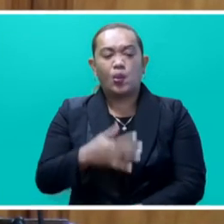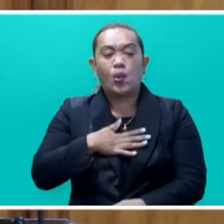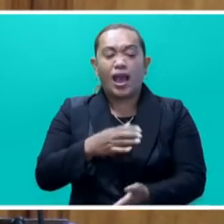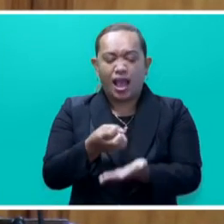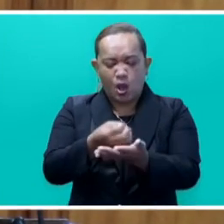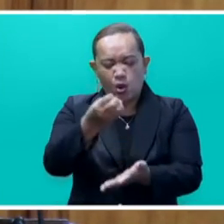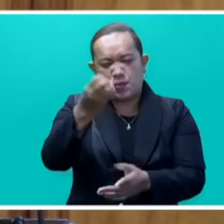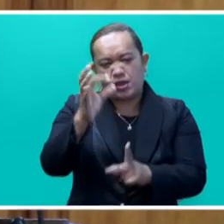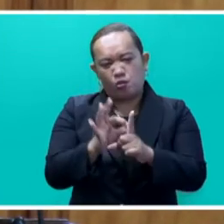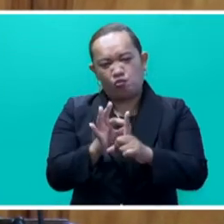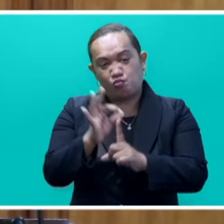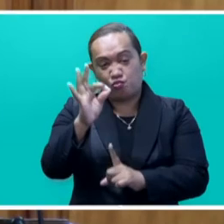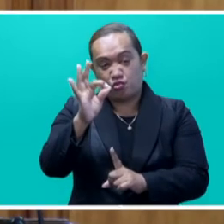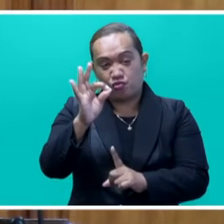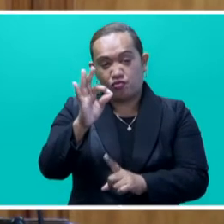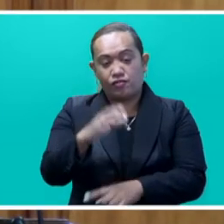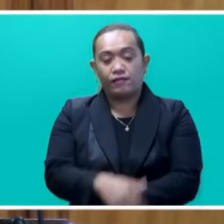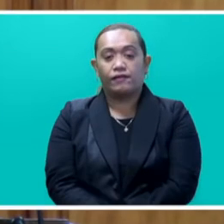and prosperity.